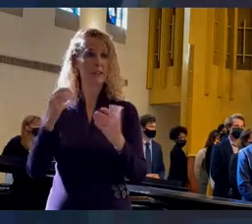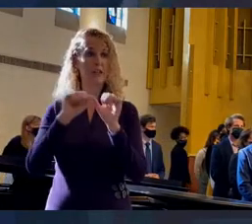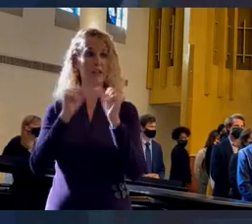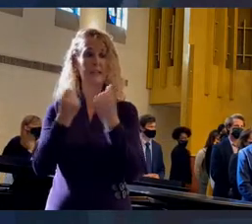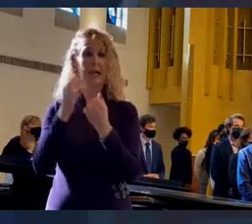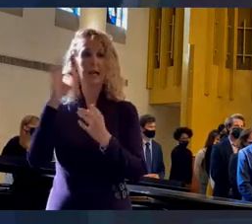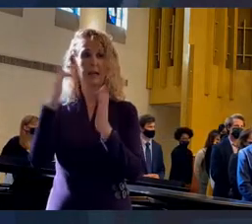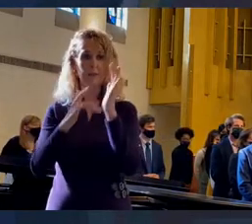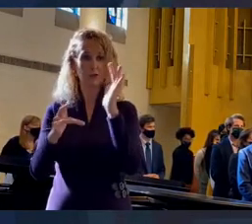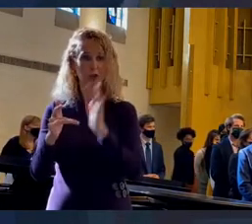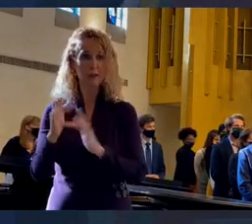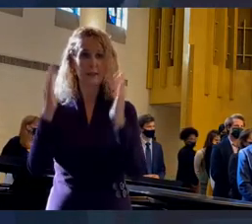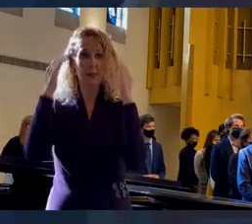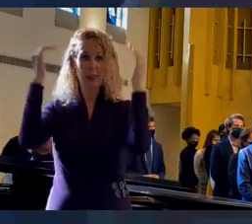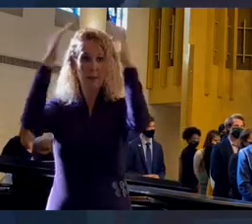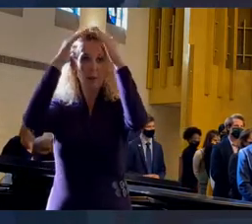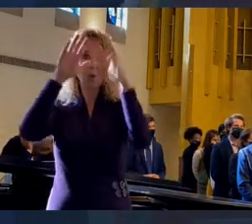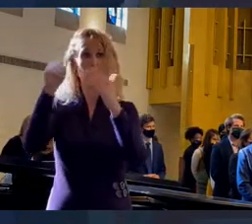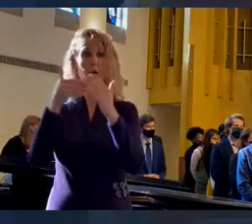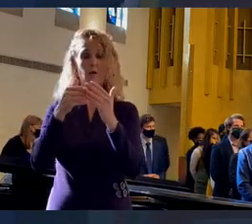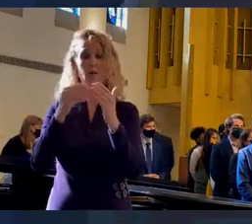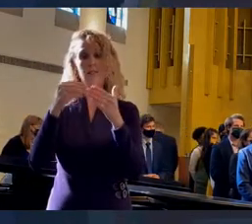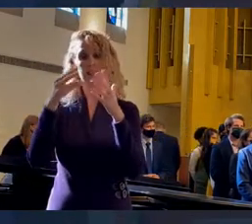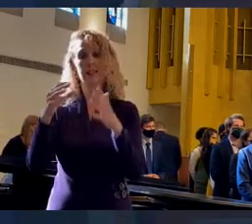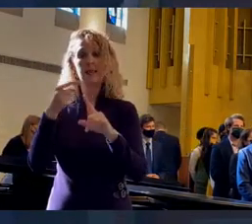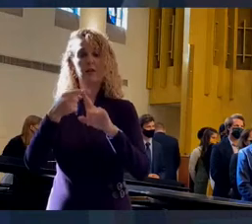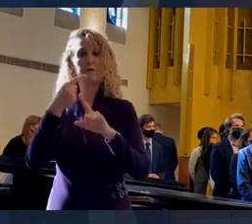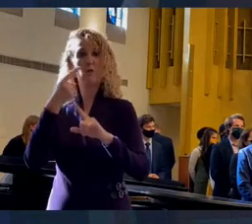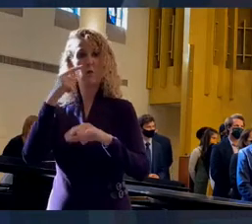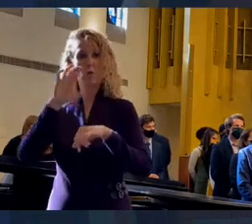Pope Francis, and all leaders of the Church.